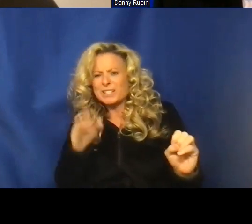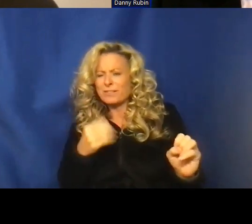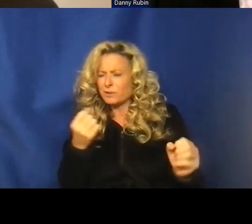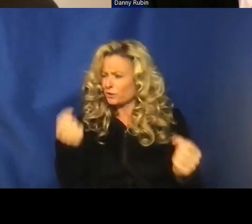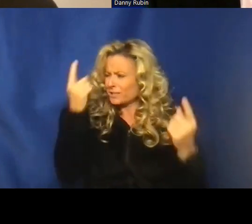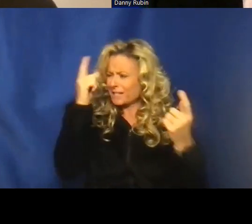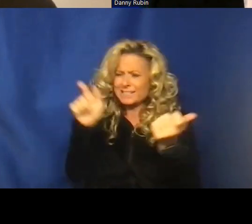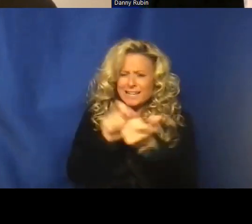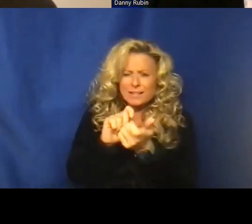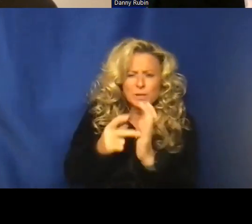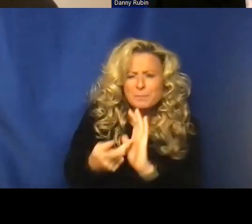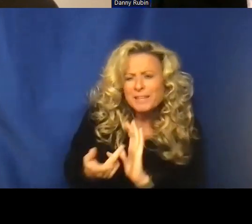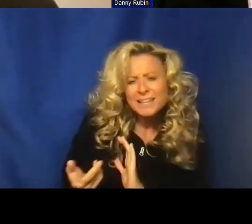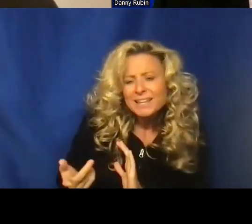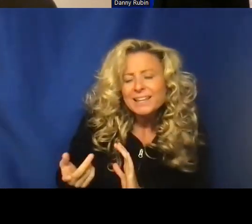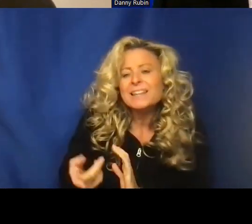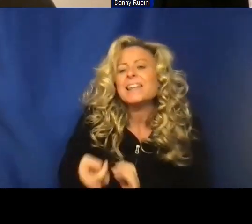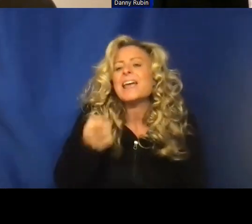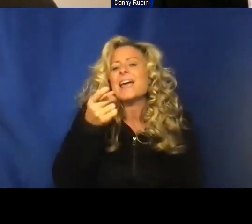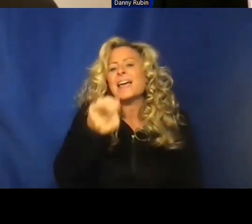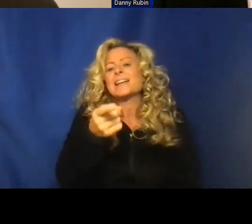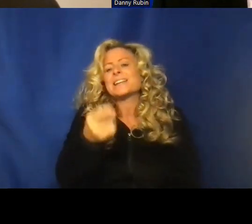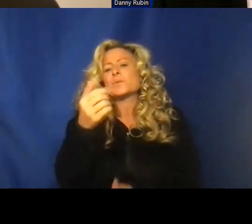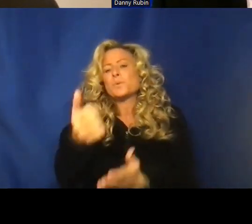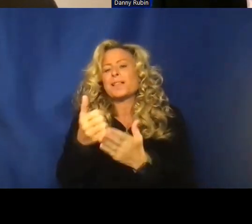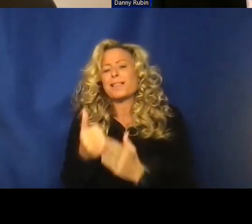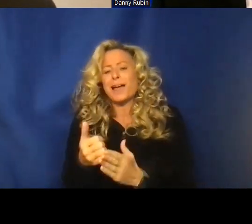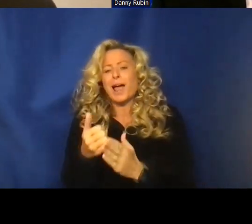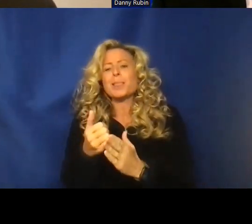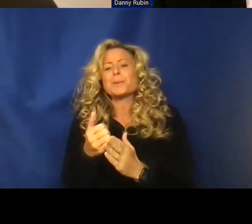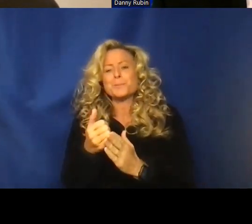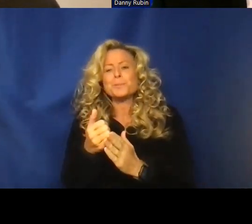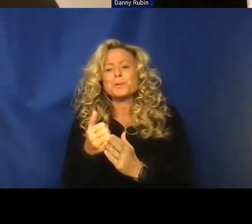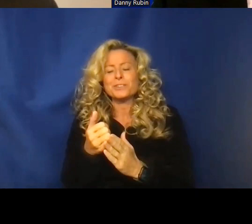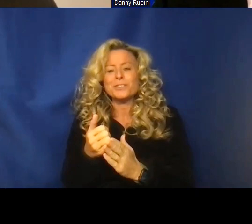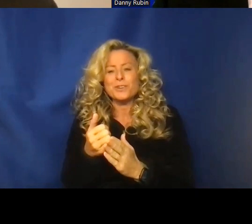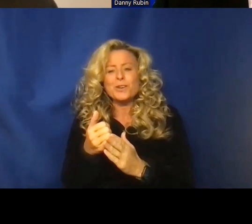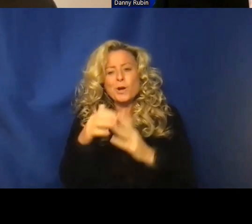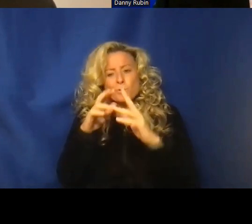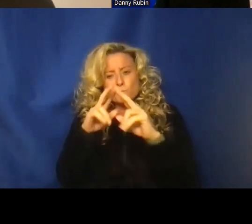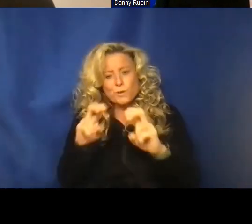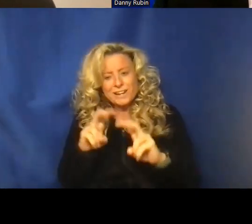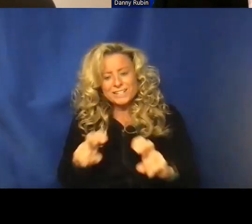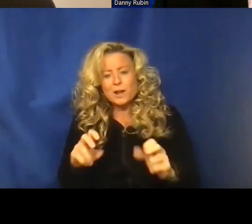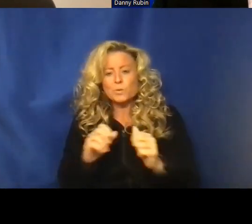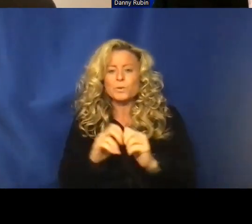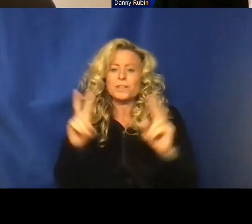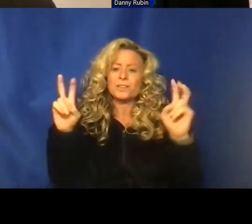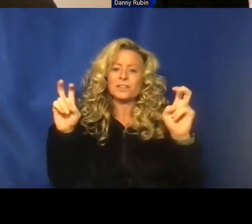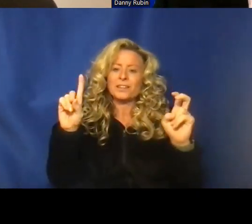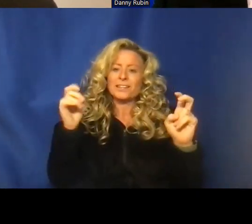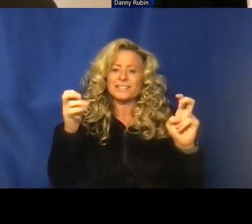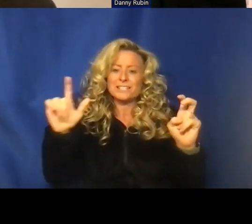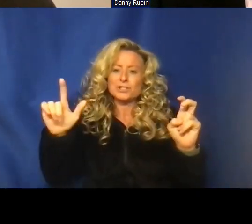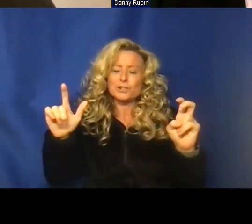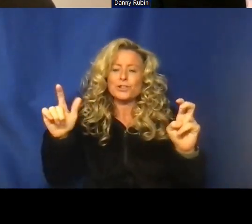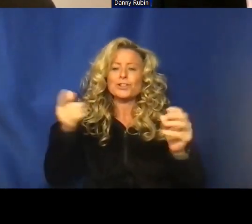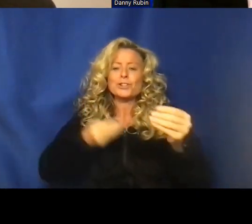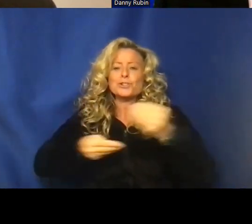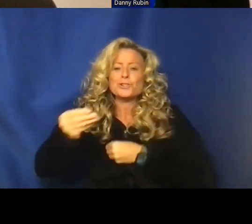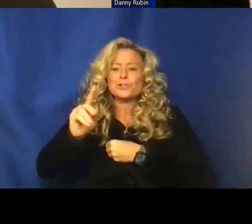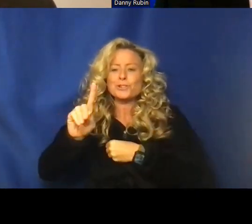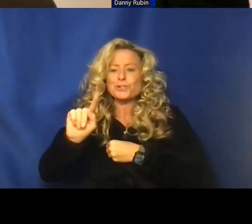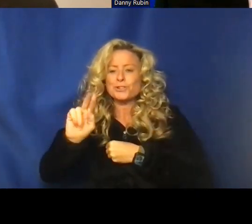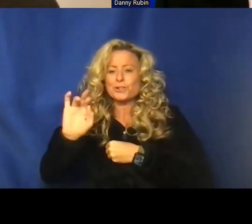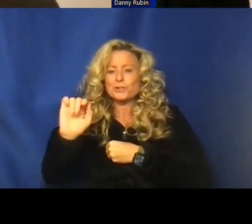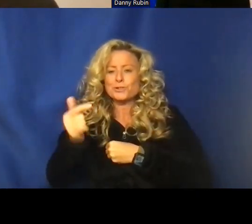understand what they are. And he's going to help break that down for us today with digital trading cards and his new company